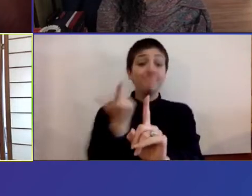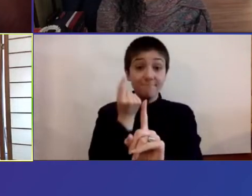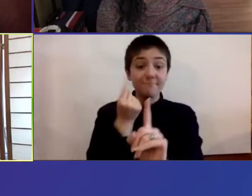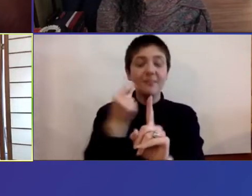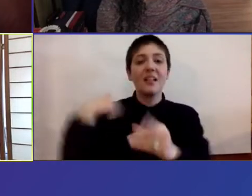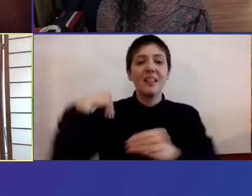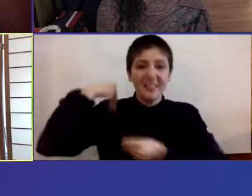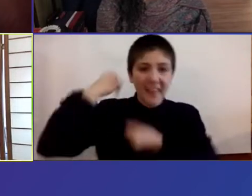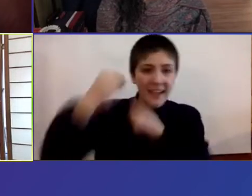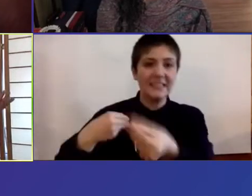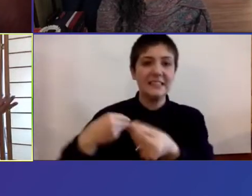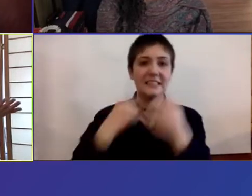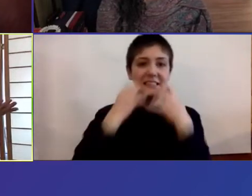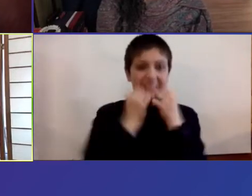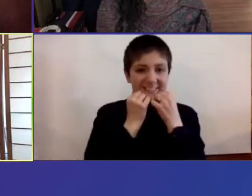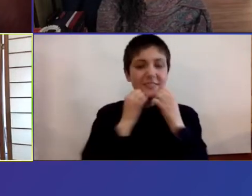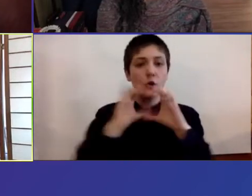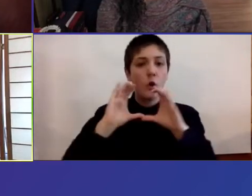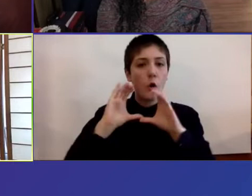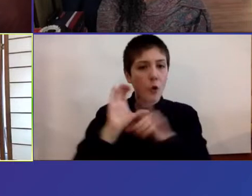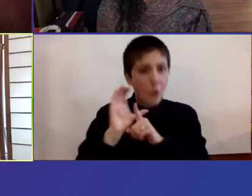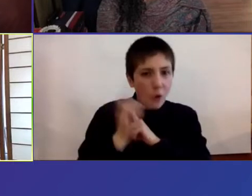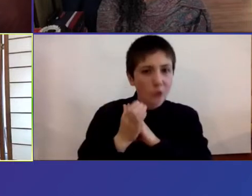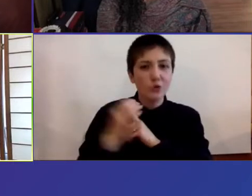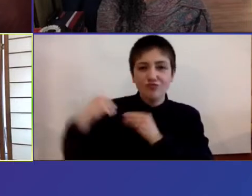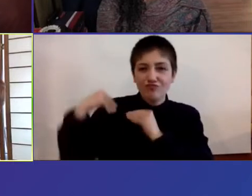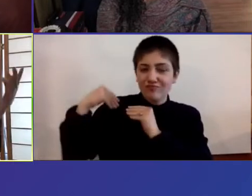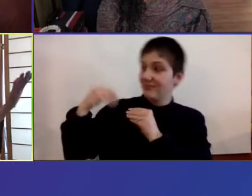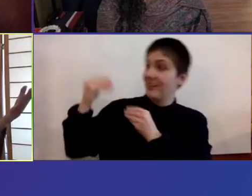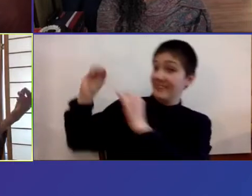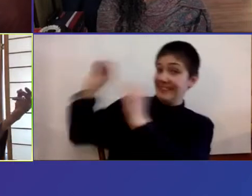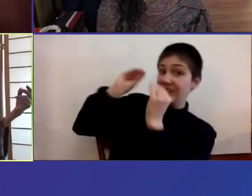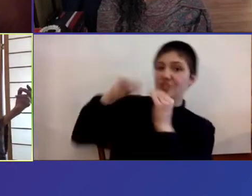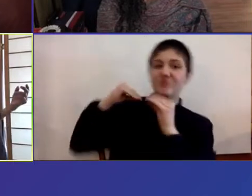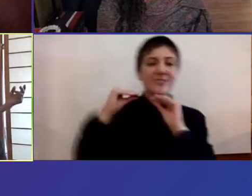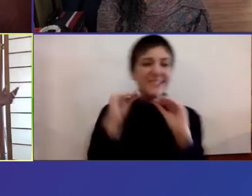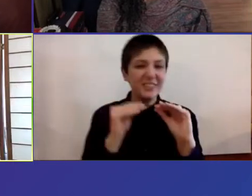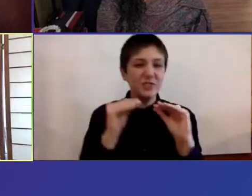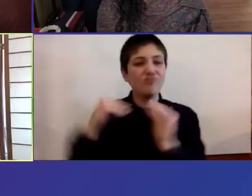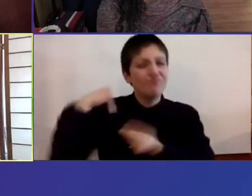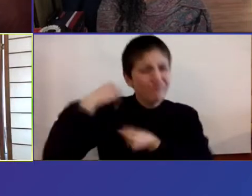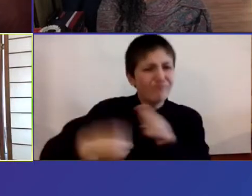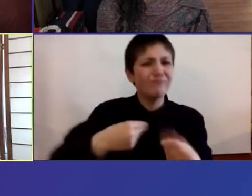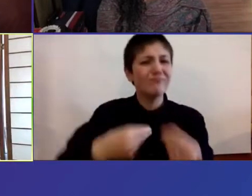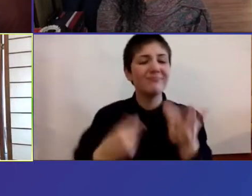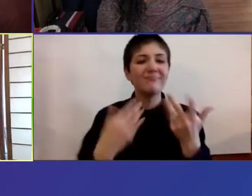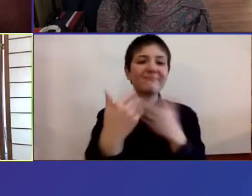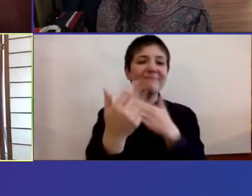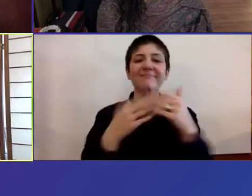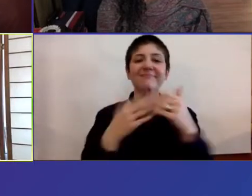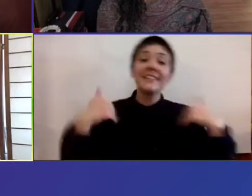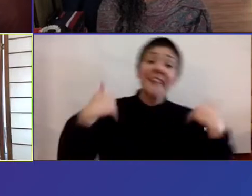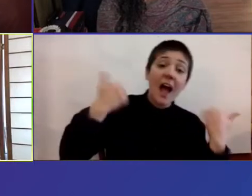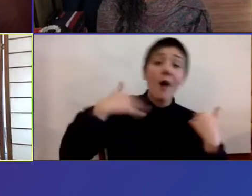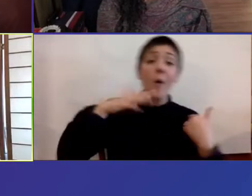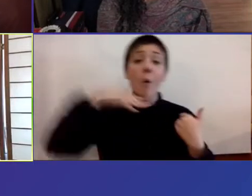change. And we can, from younger generation, higher education, and also the seniors, they